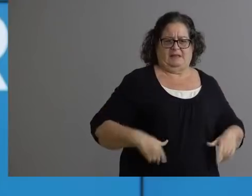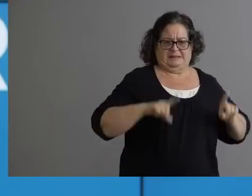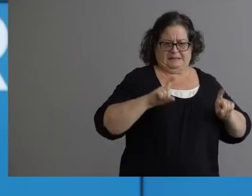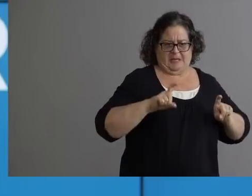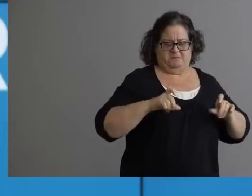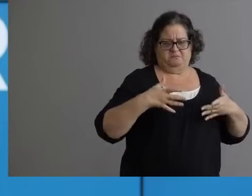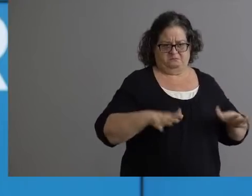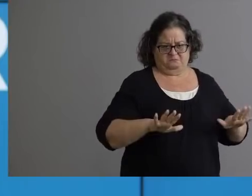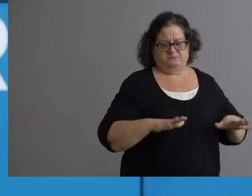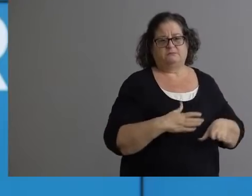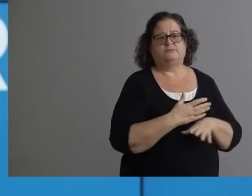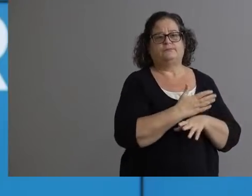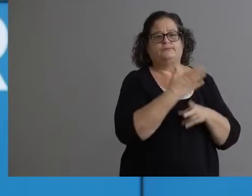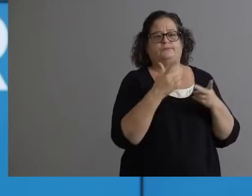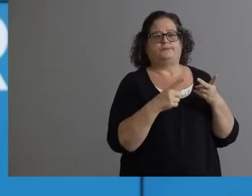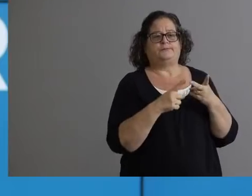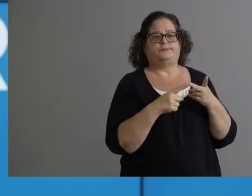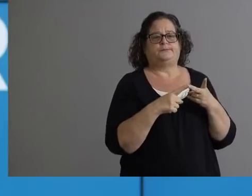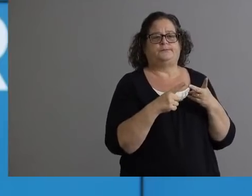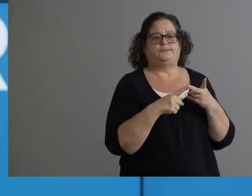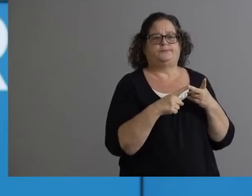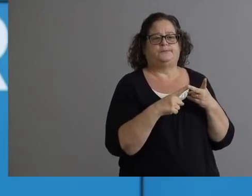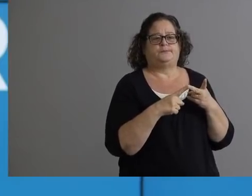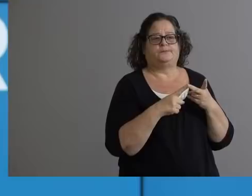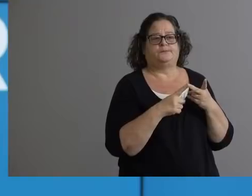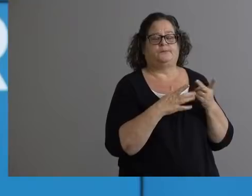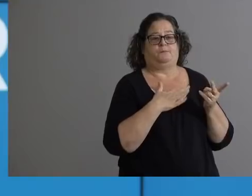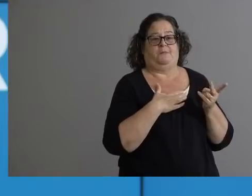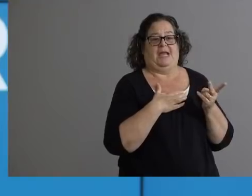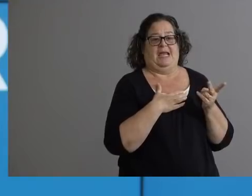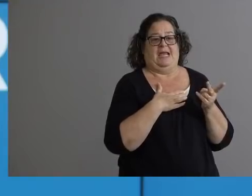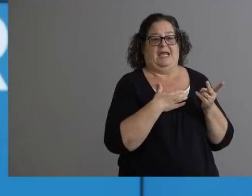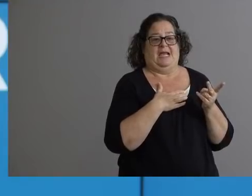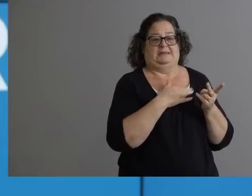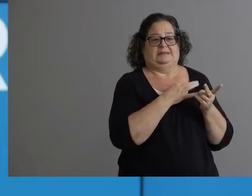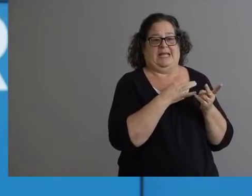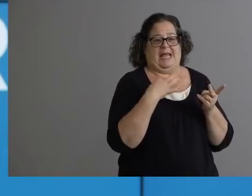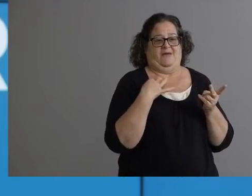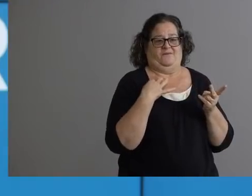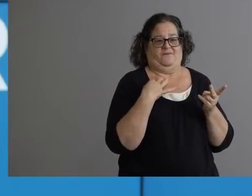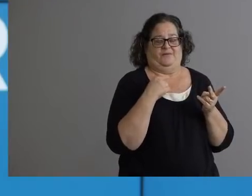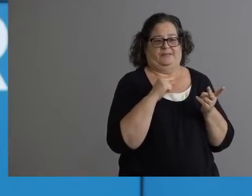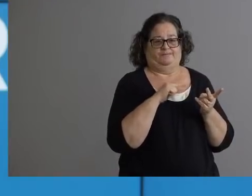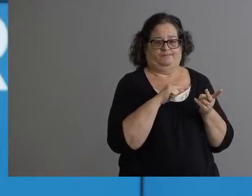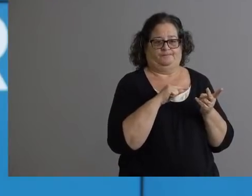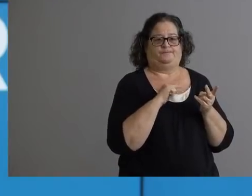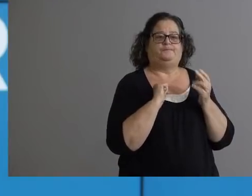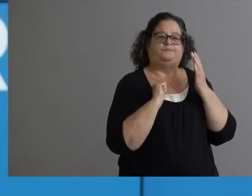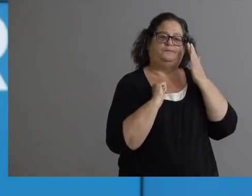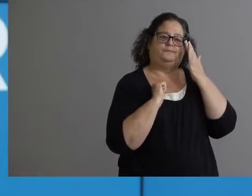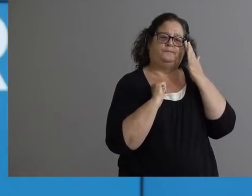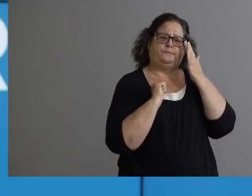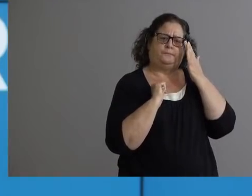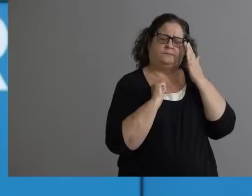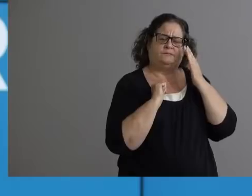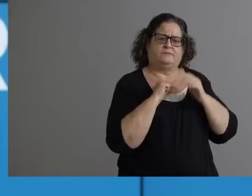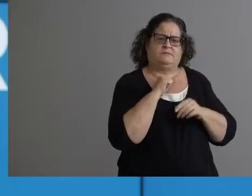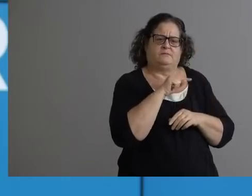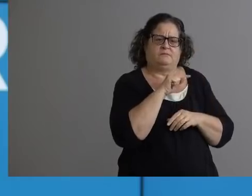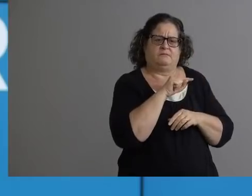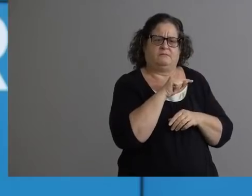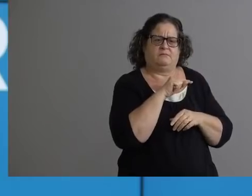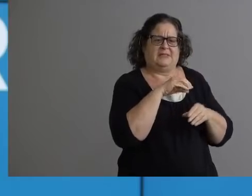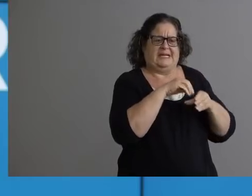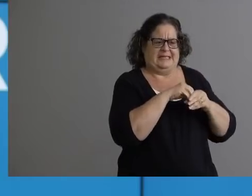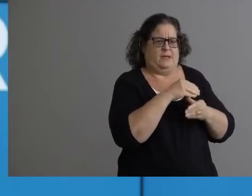Secondly, my staff is in receipt of the letter. Local